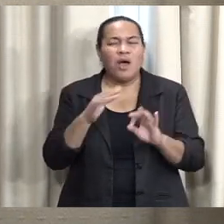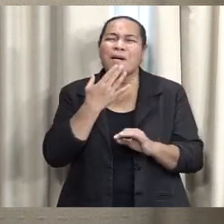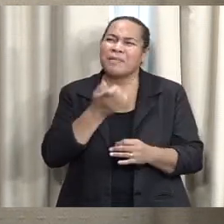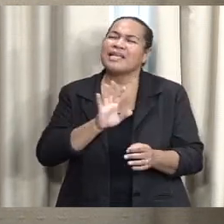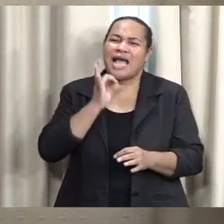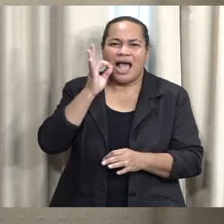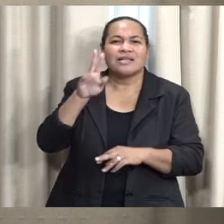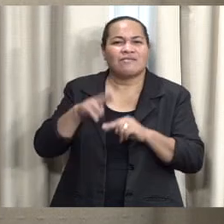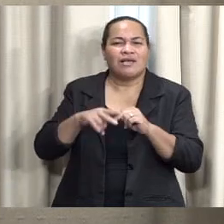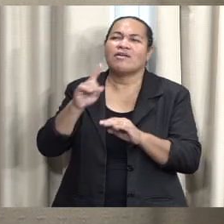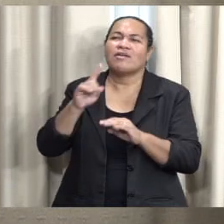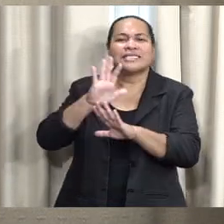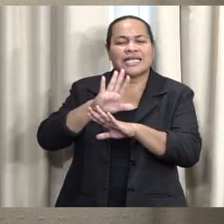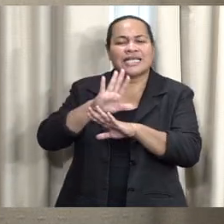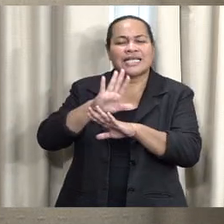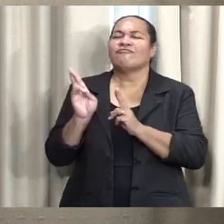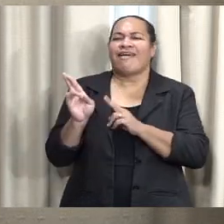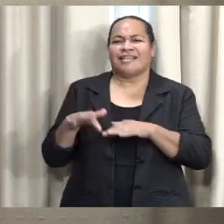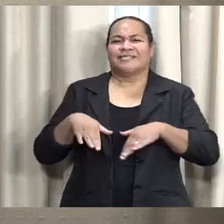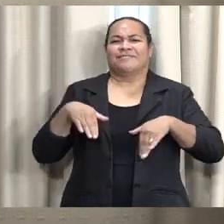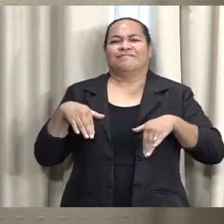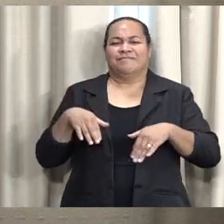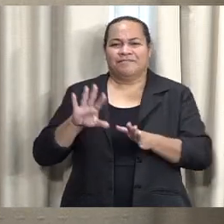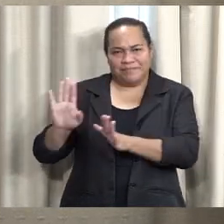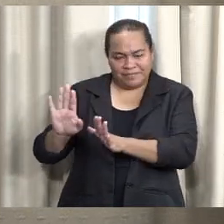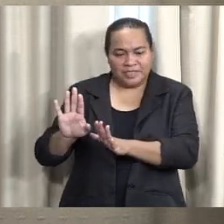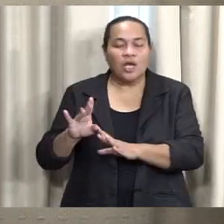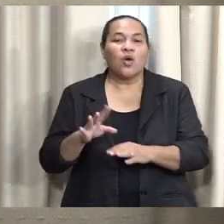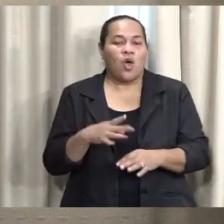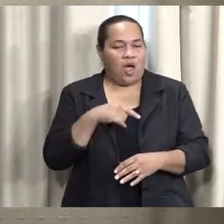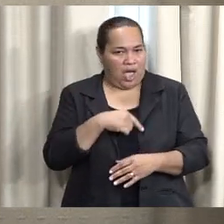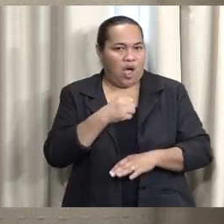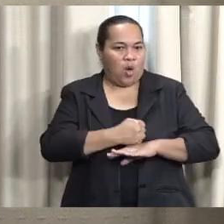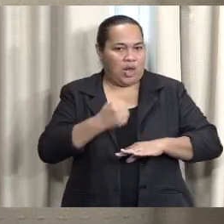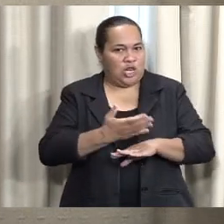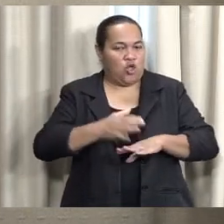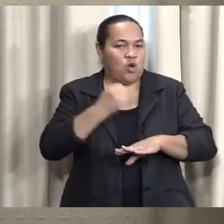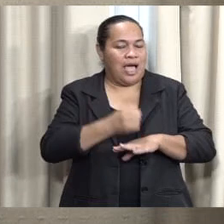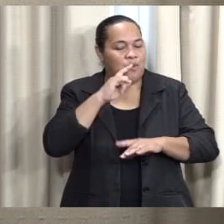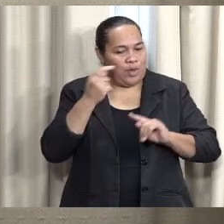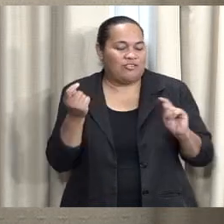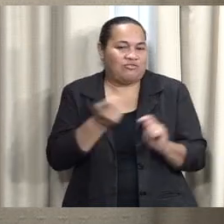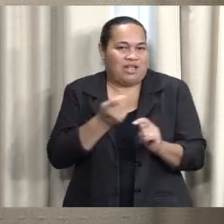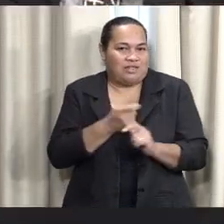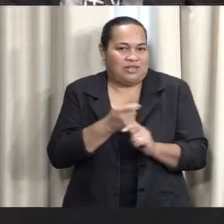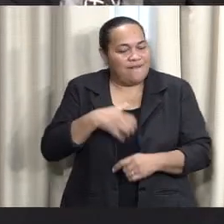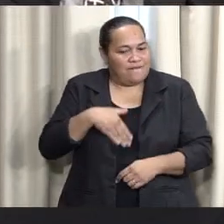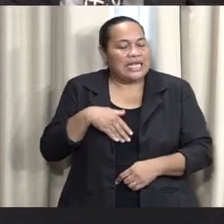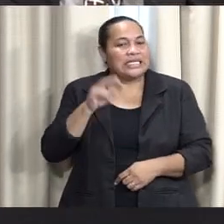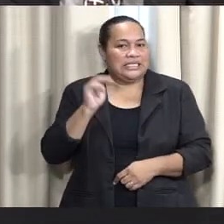and expect the coalition government to make some changes where we feel it is necessary.